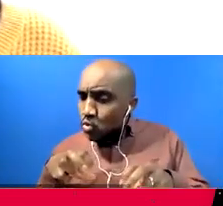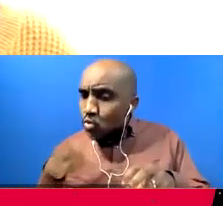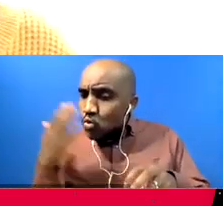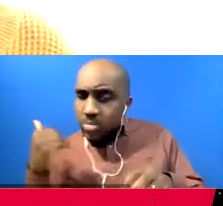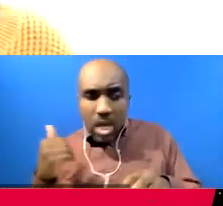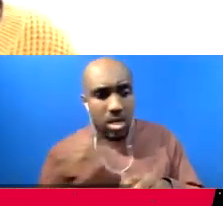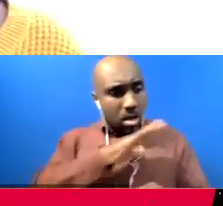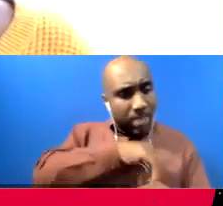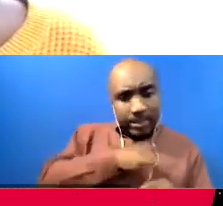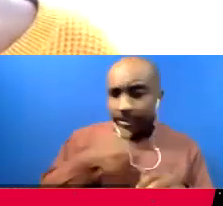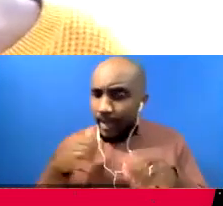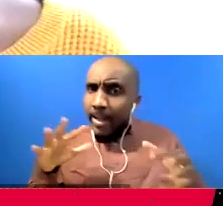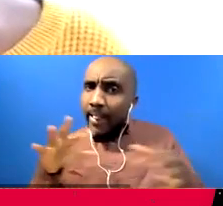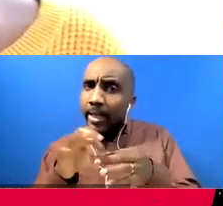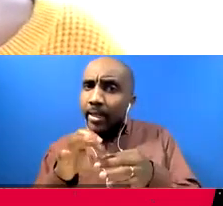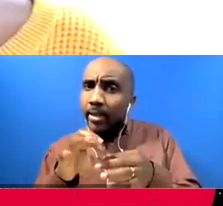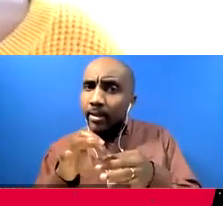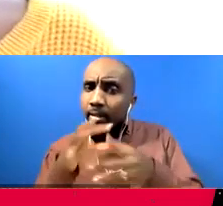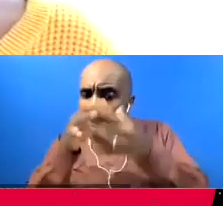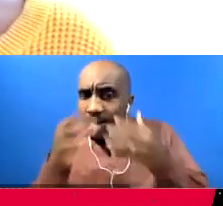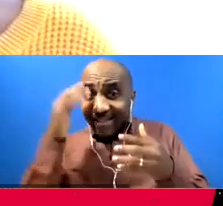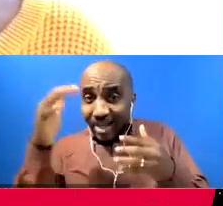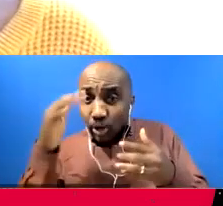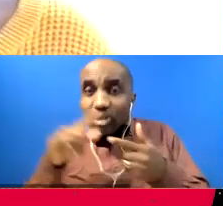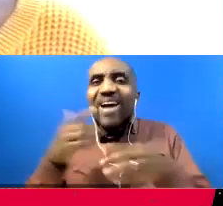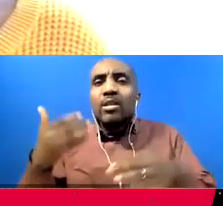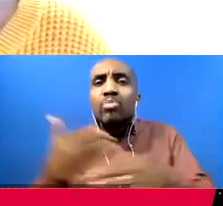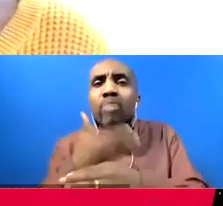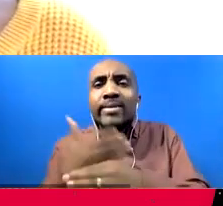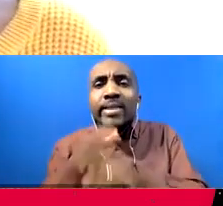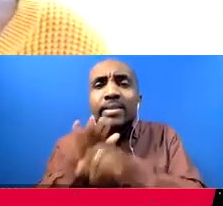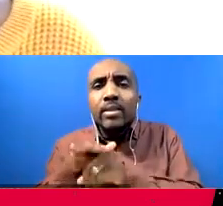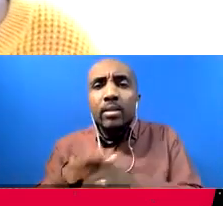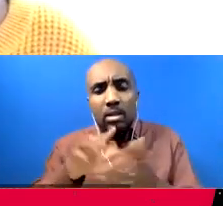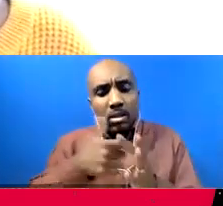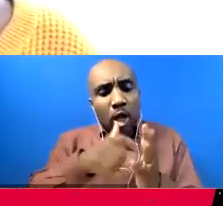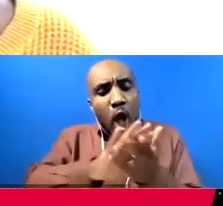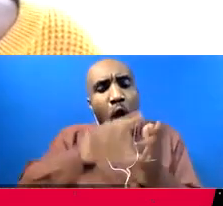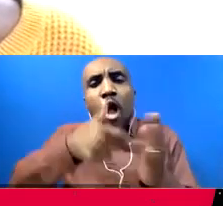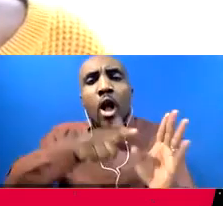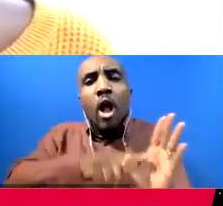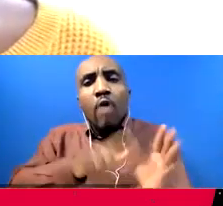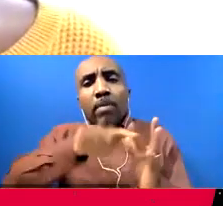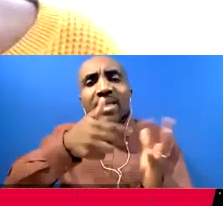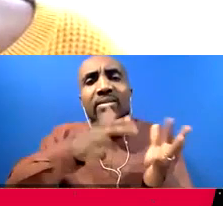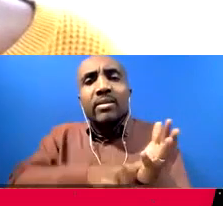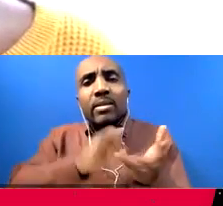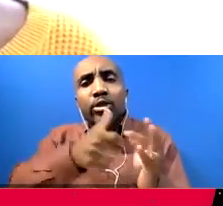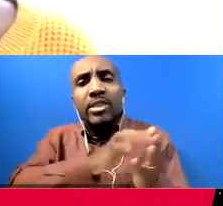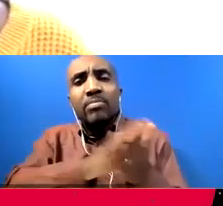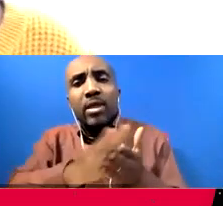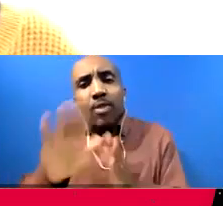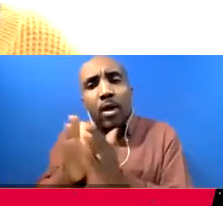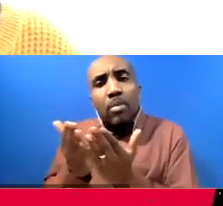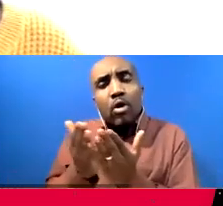ideologies, but also in the exact practices that are used to oppress us. So Curry Peterson Smith says in their essay in the book, Palestine,